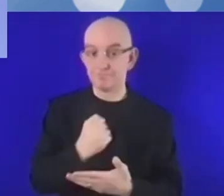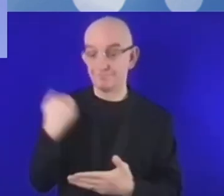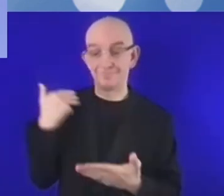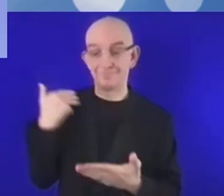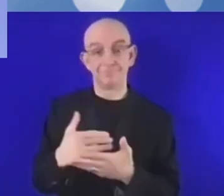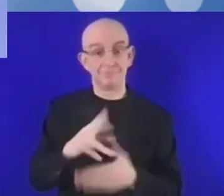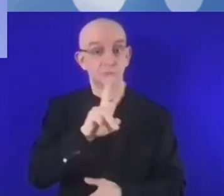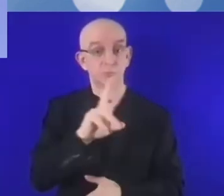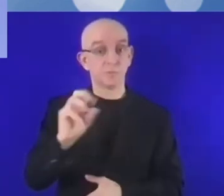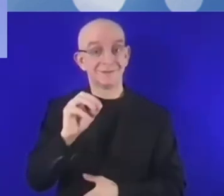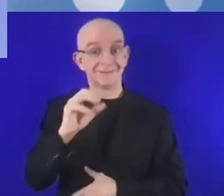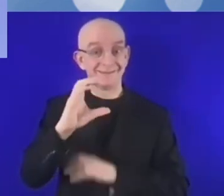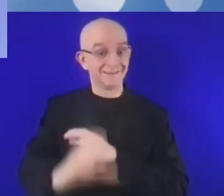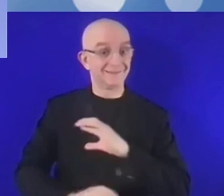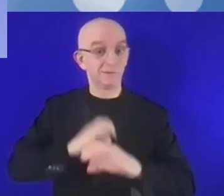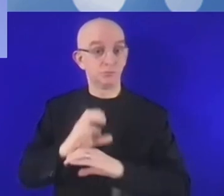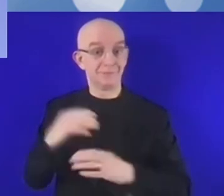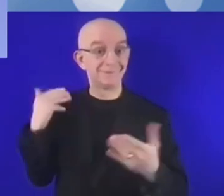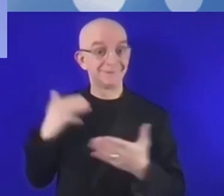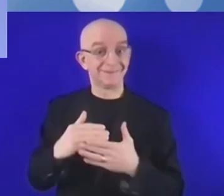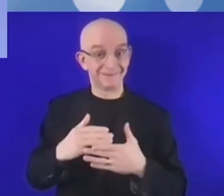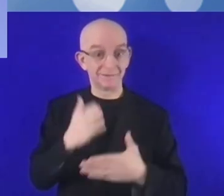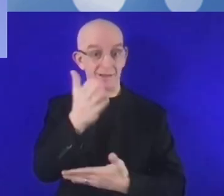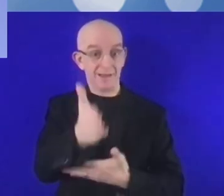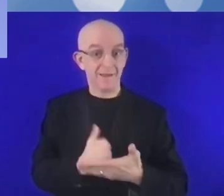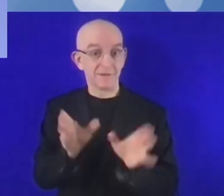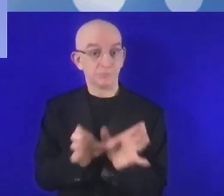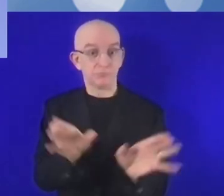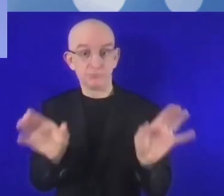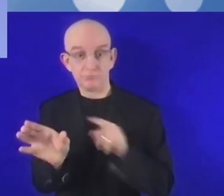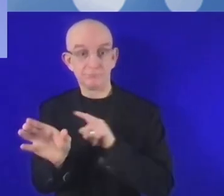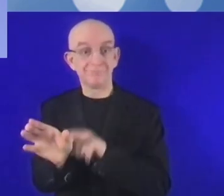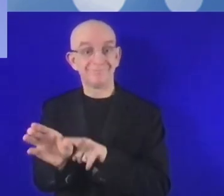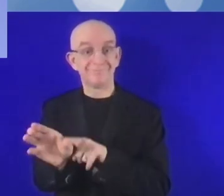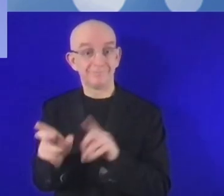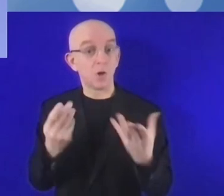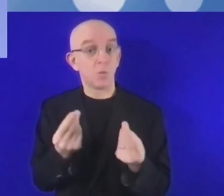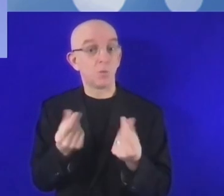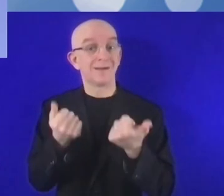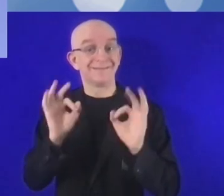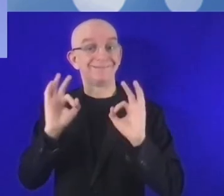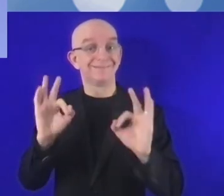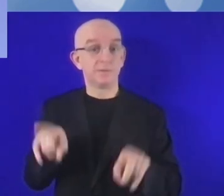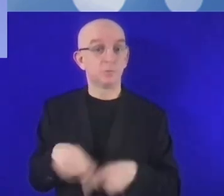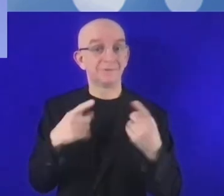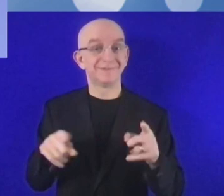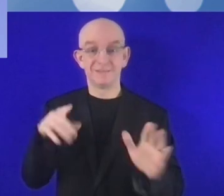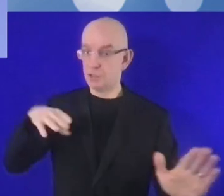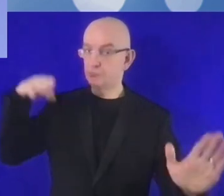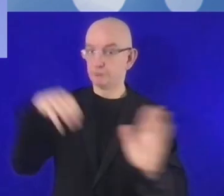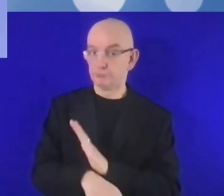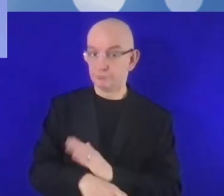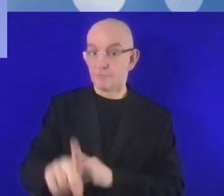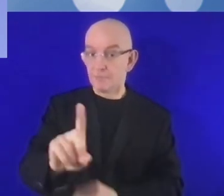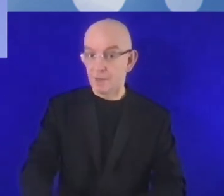a world where we have billions of people being surrounded day in and day out by low quality music.